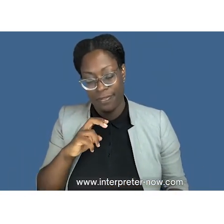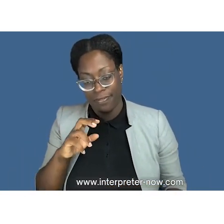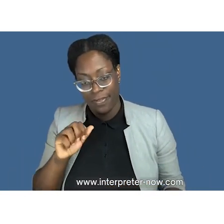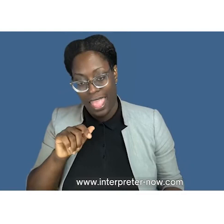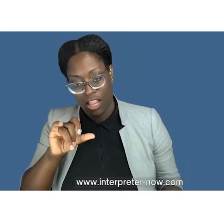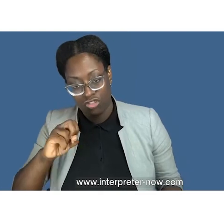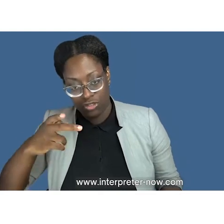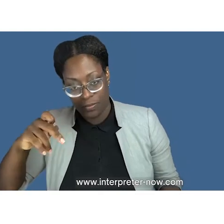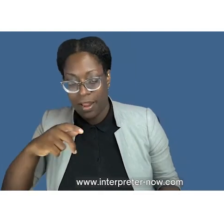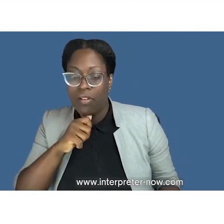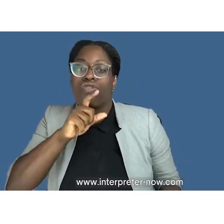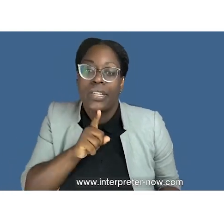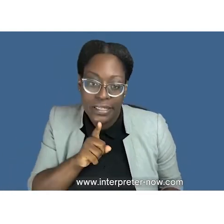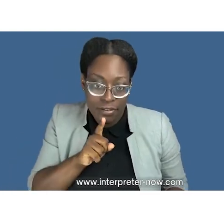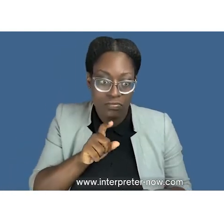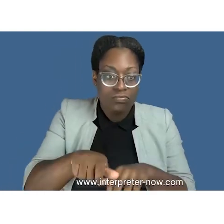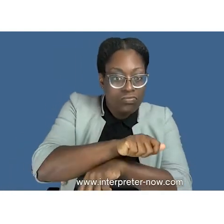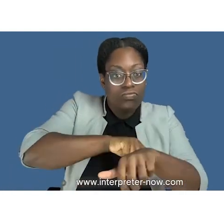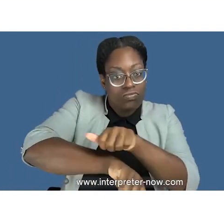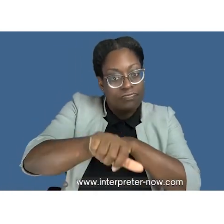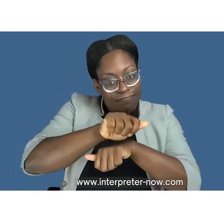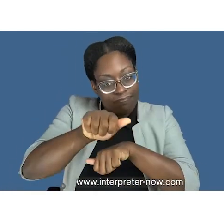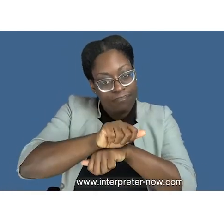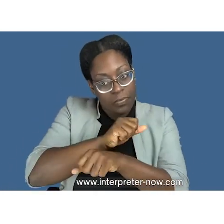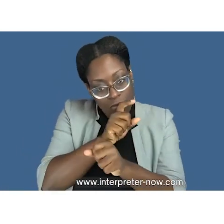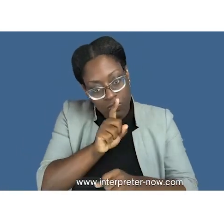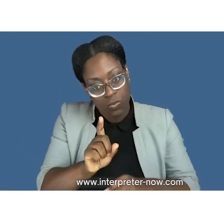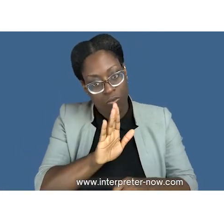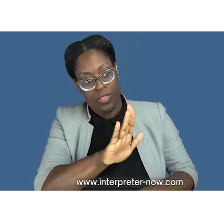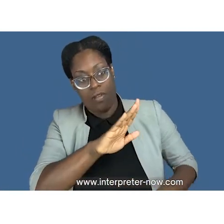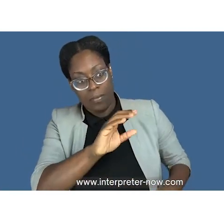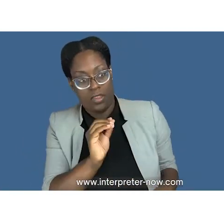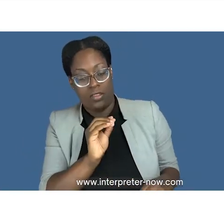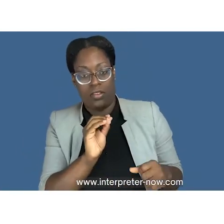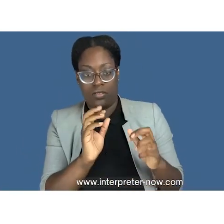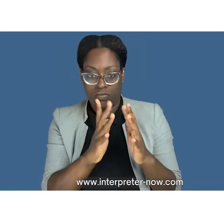of being the one person regularly